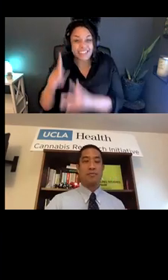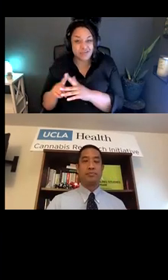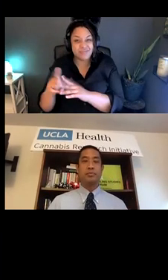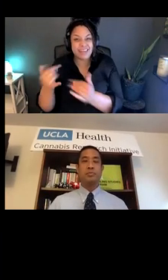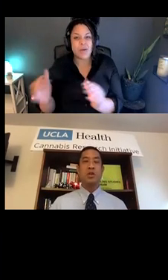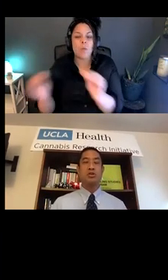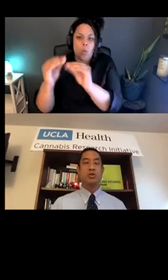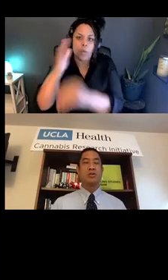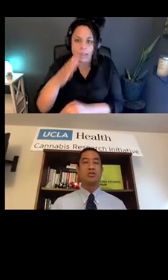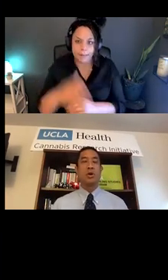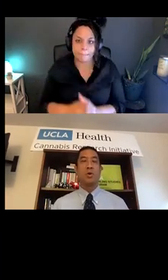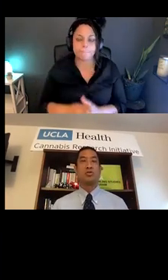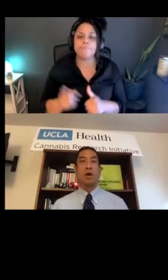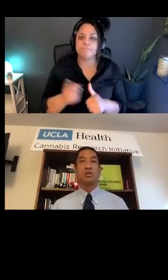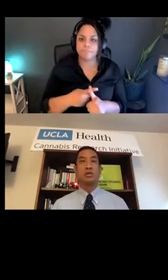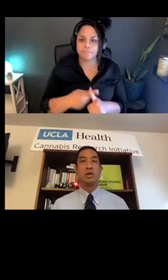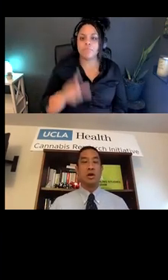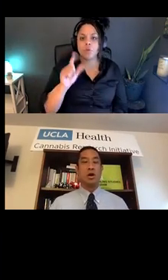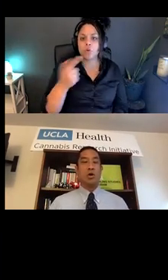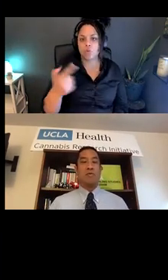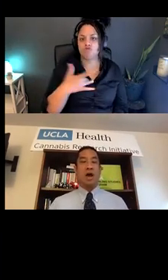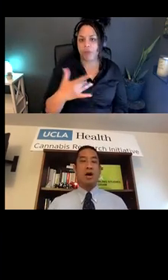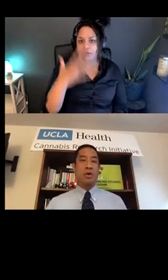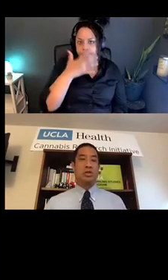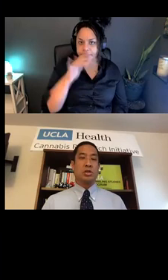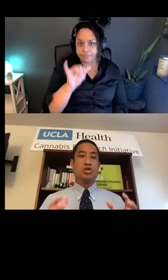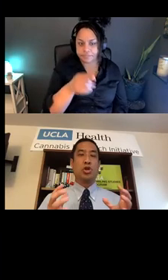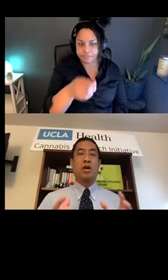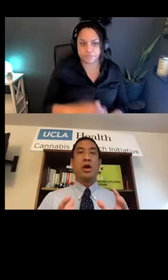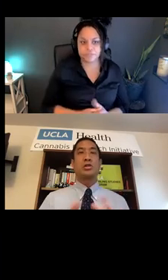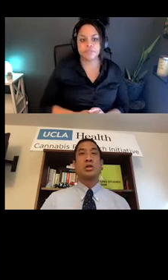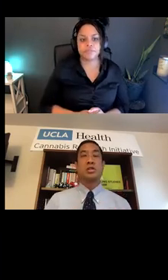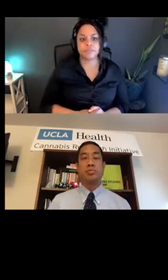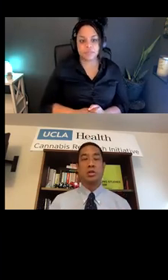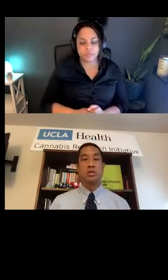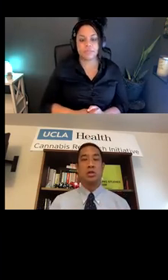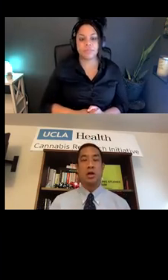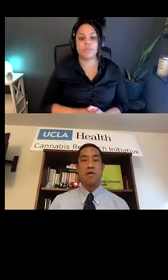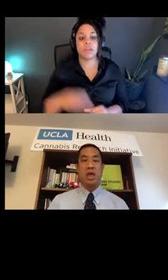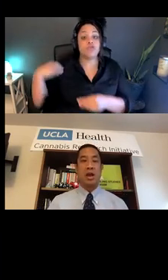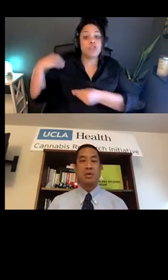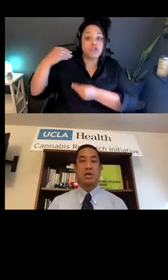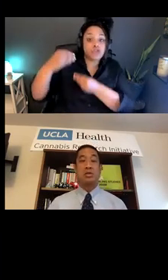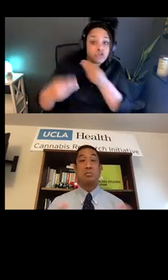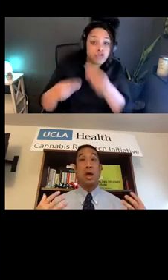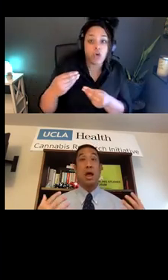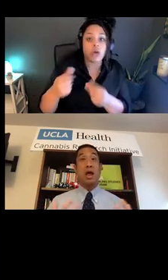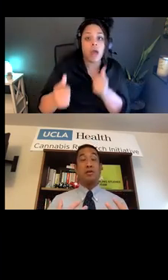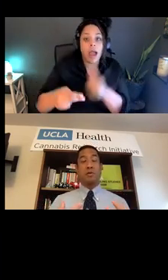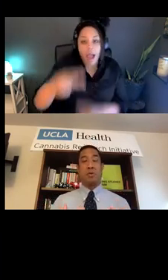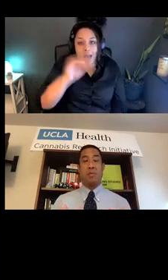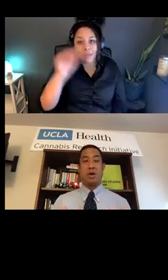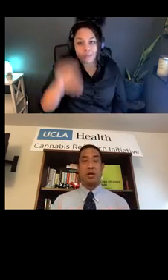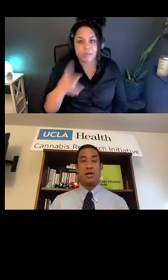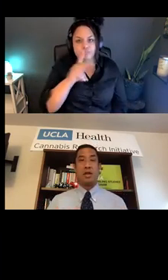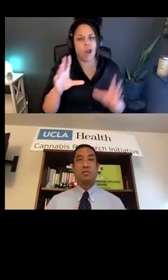off, 2021 trends. We've now reached generational acceptance of cannabis and demand from